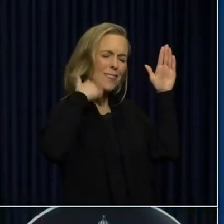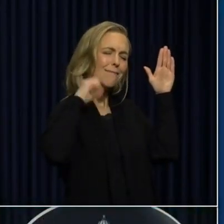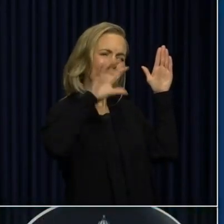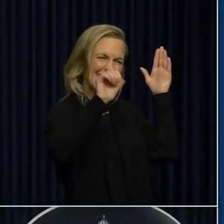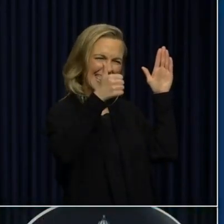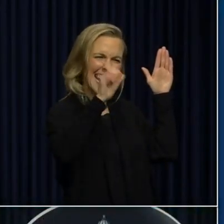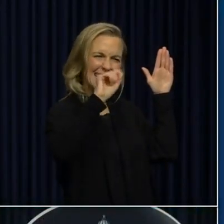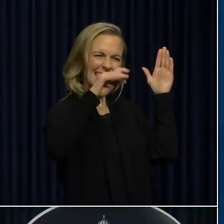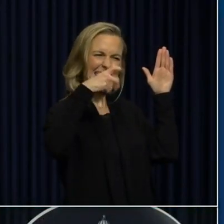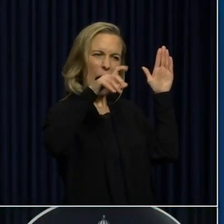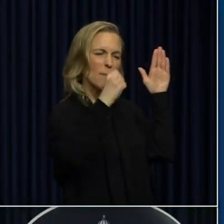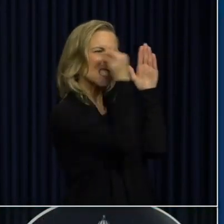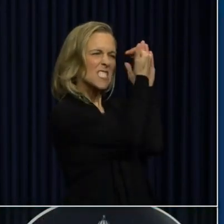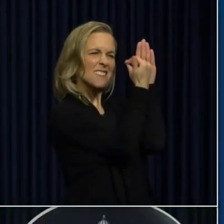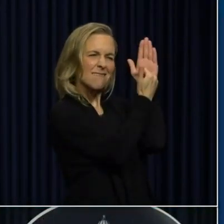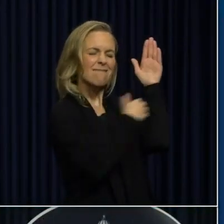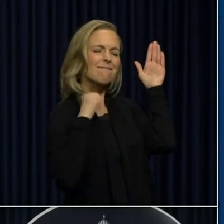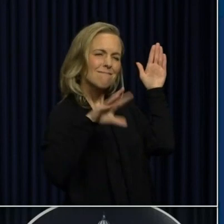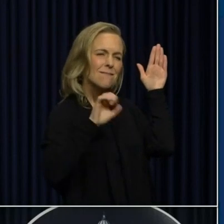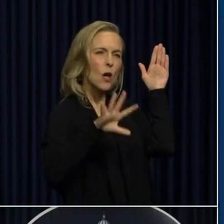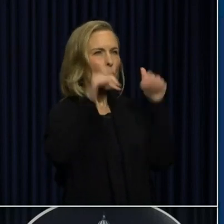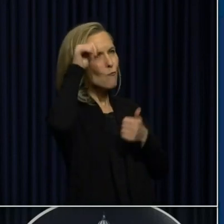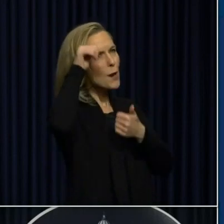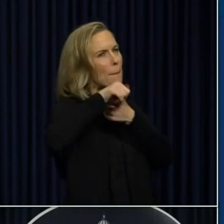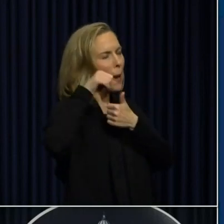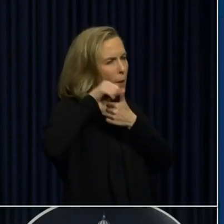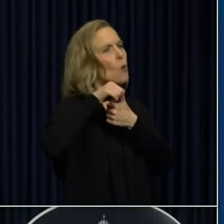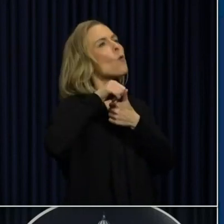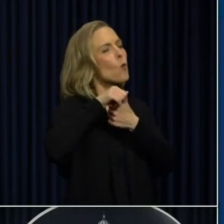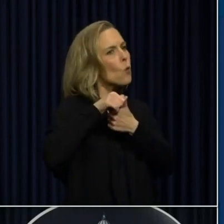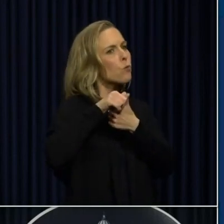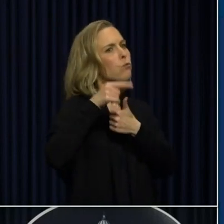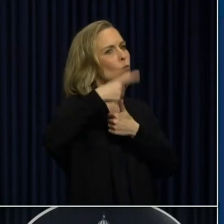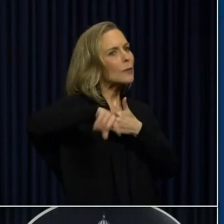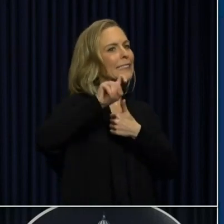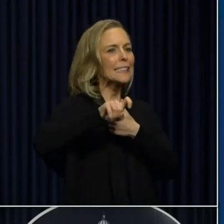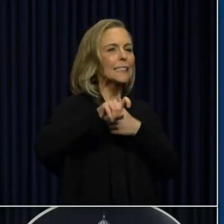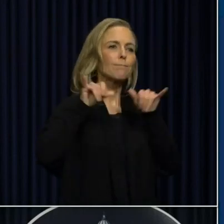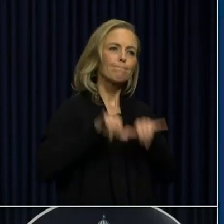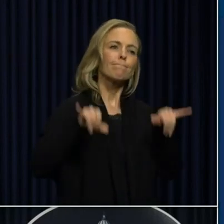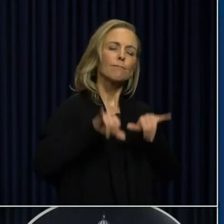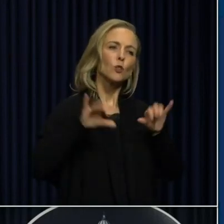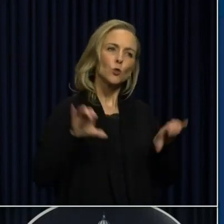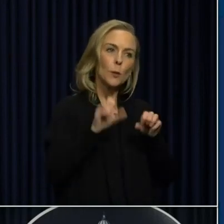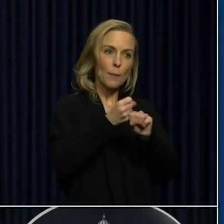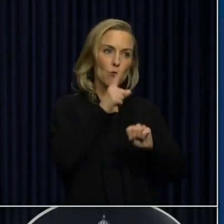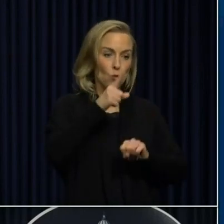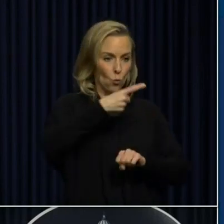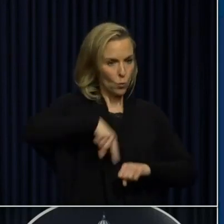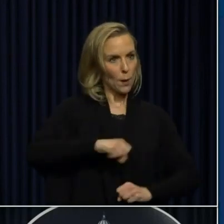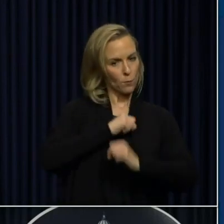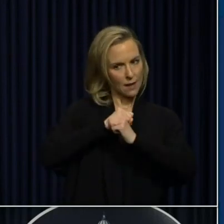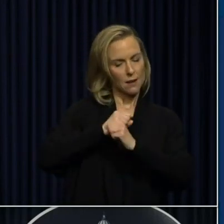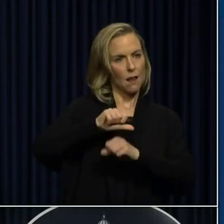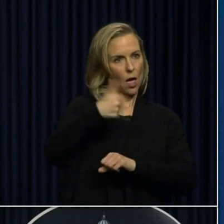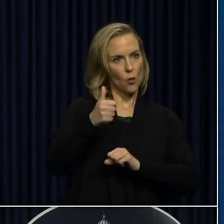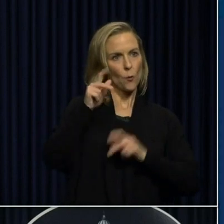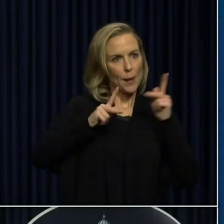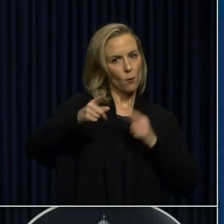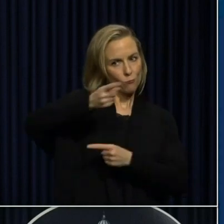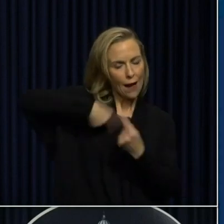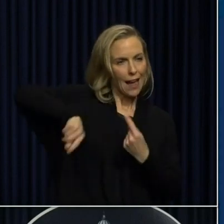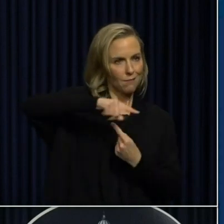day that are just a good reminder of the things that we need to be doing to make sure that we are protecting other people around